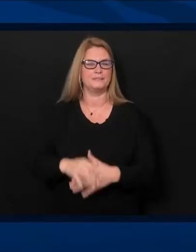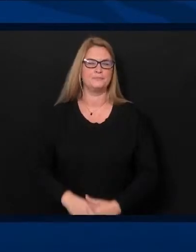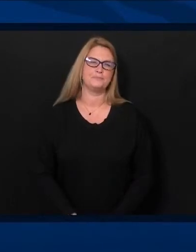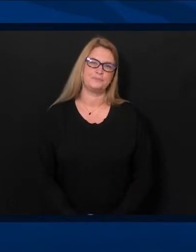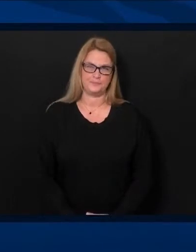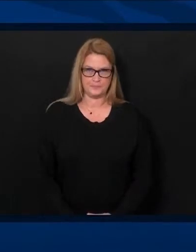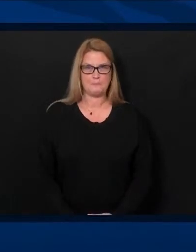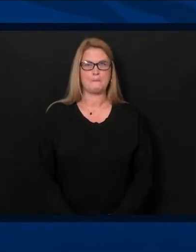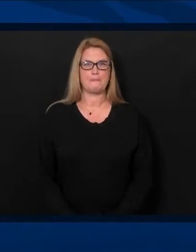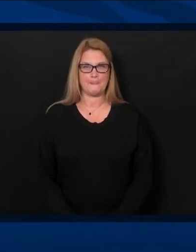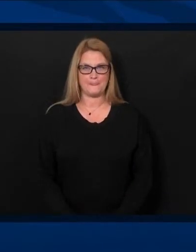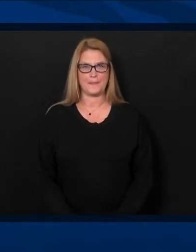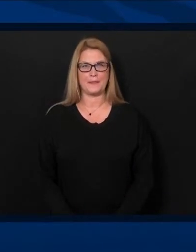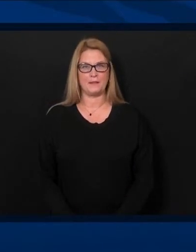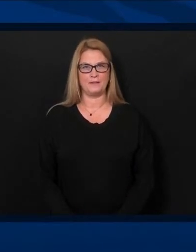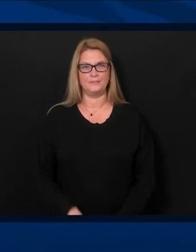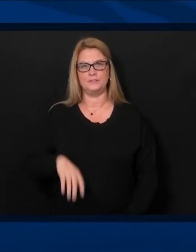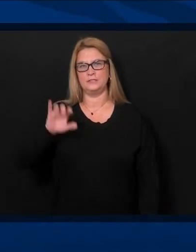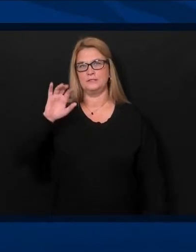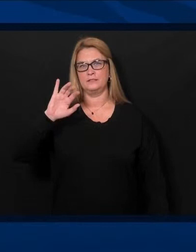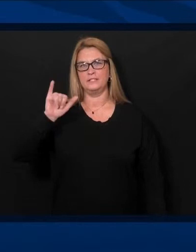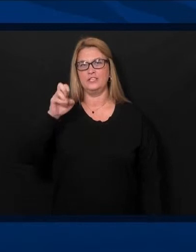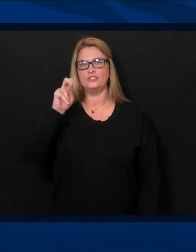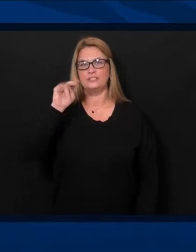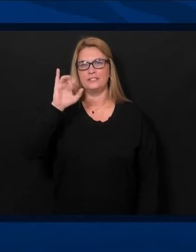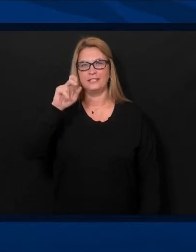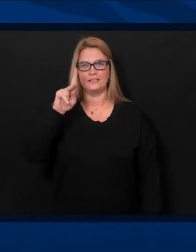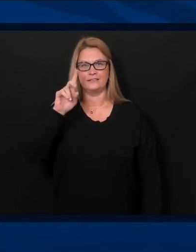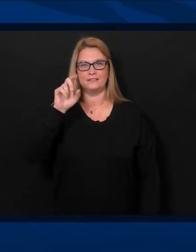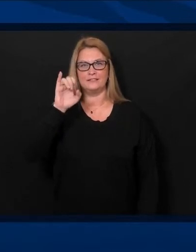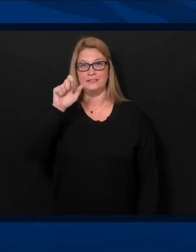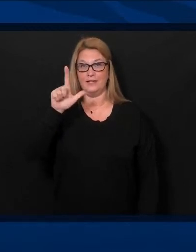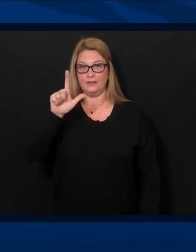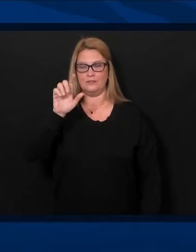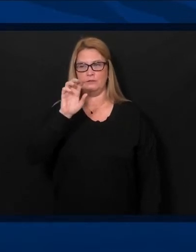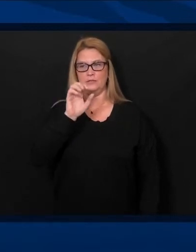All right, thank you, Charles. Next, we'll go to Junaid Dill with the AP.